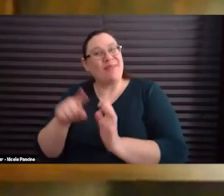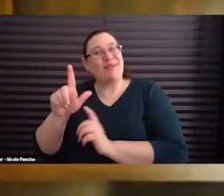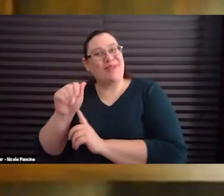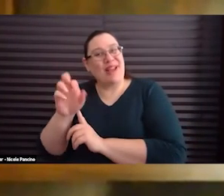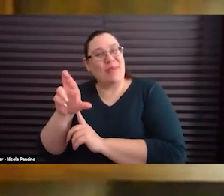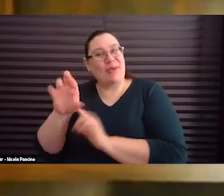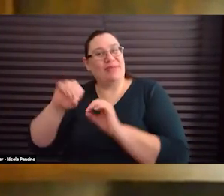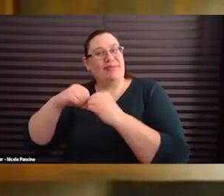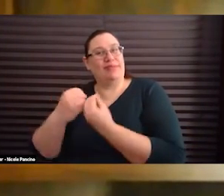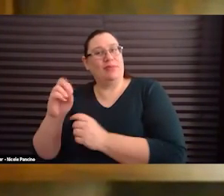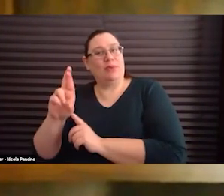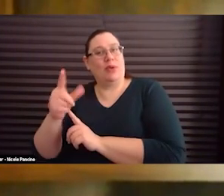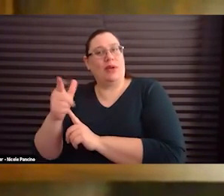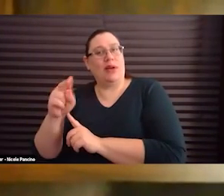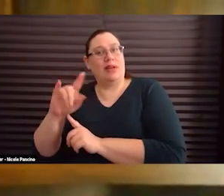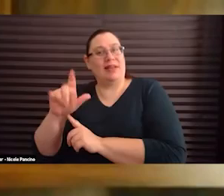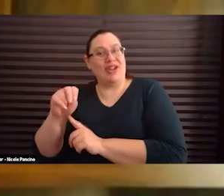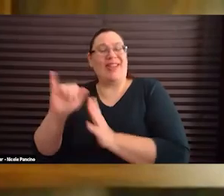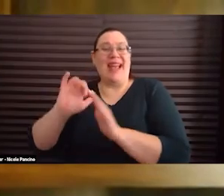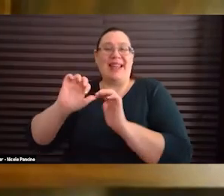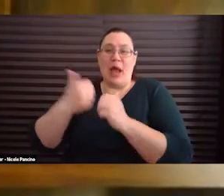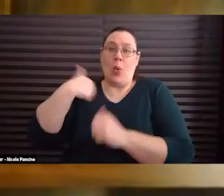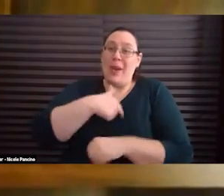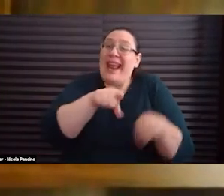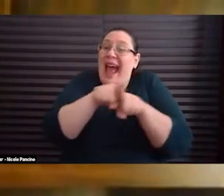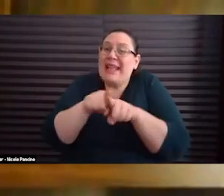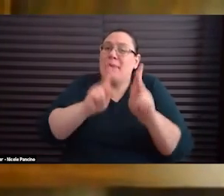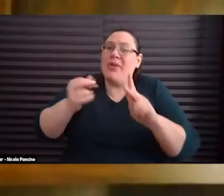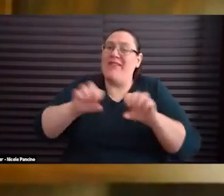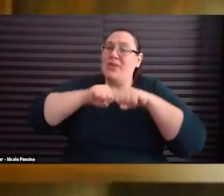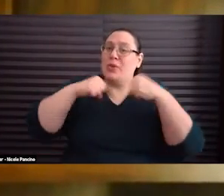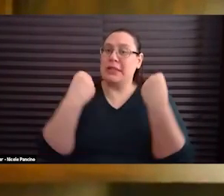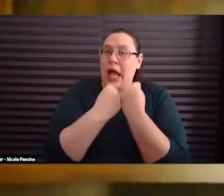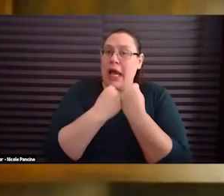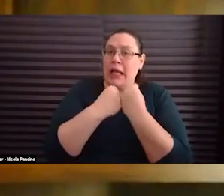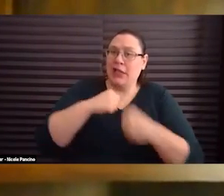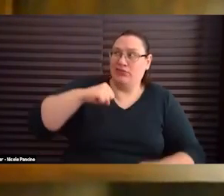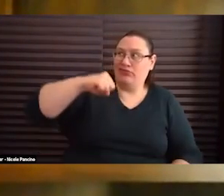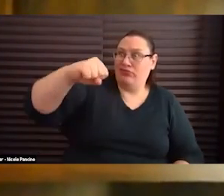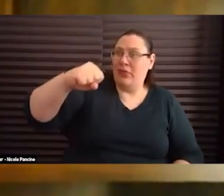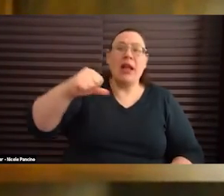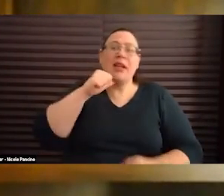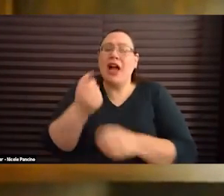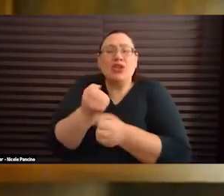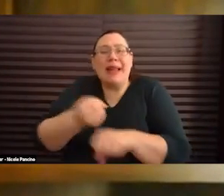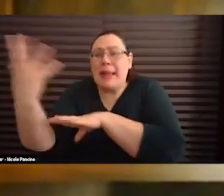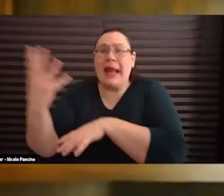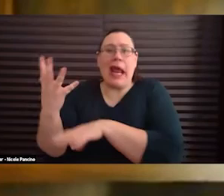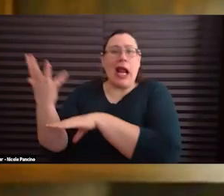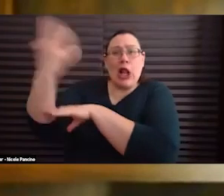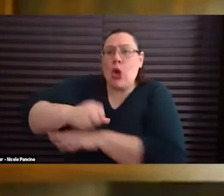that we as a society make sure that we push back, not to eliminate, not to shut down, but